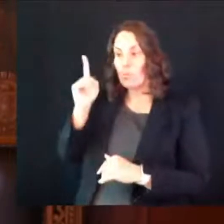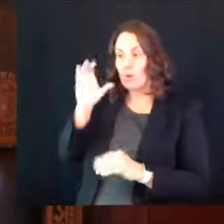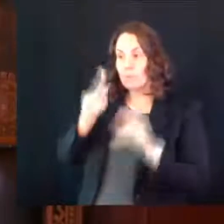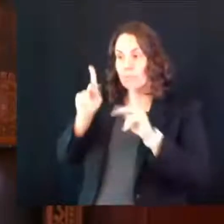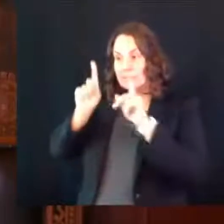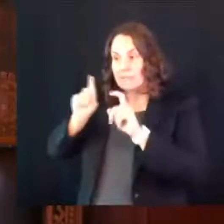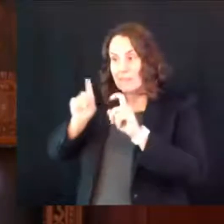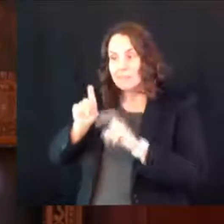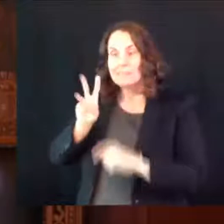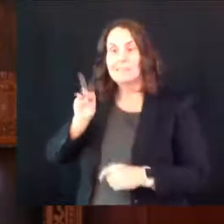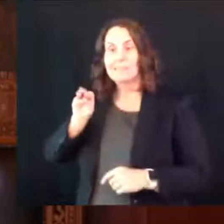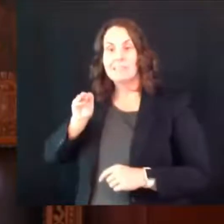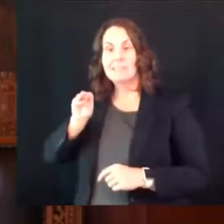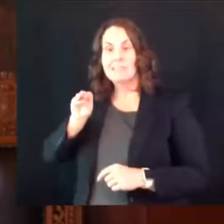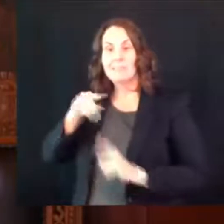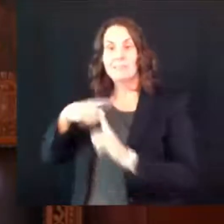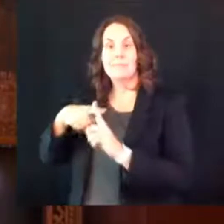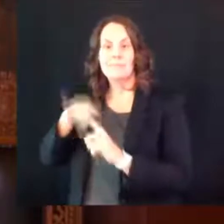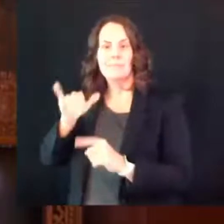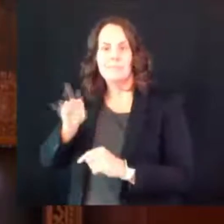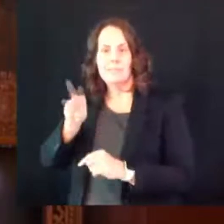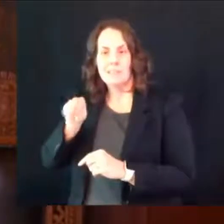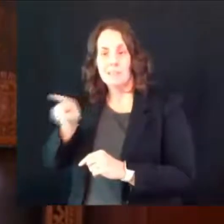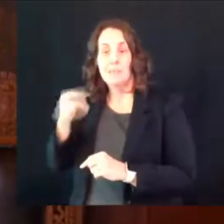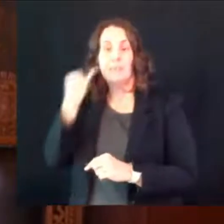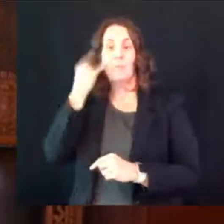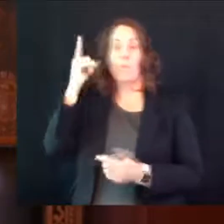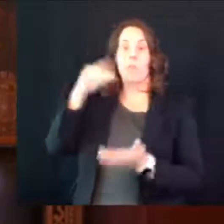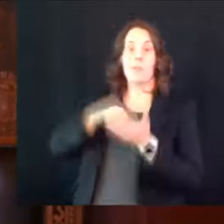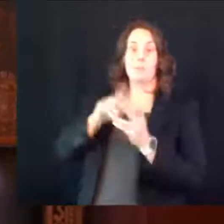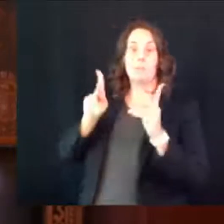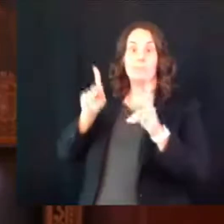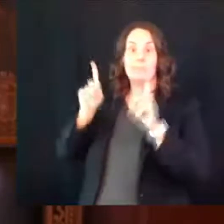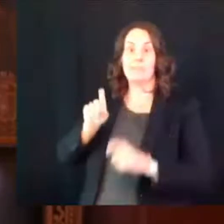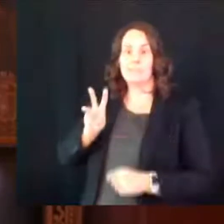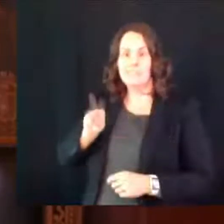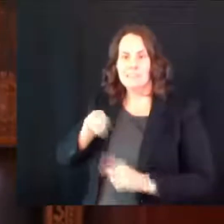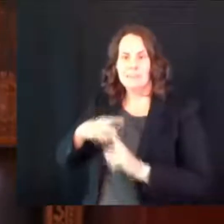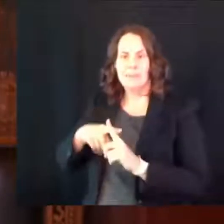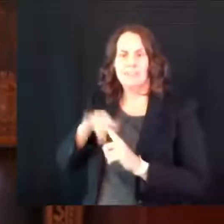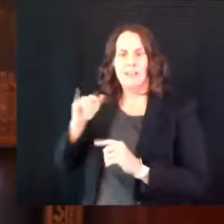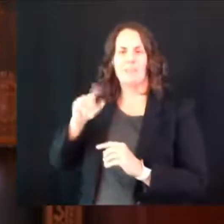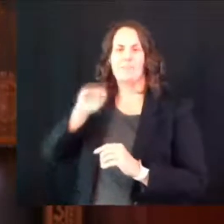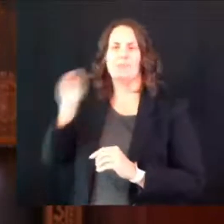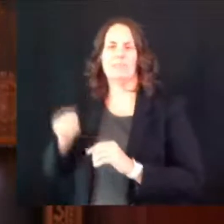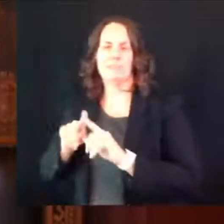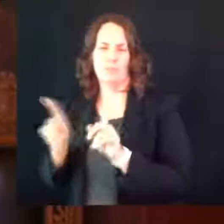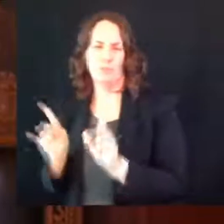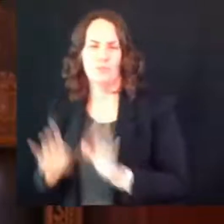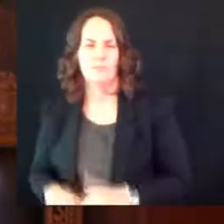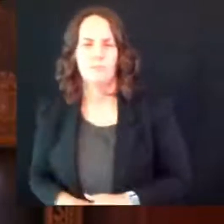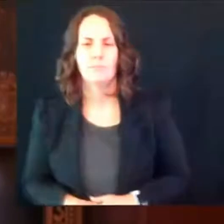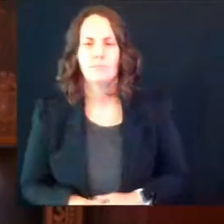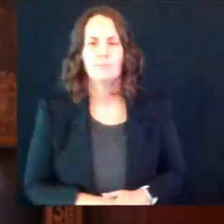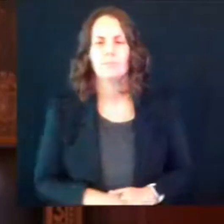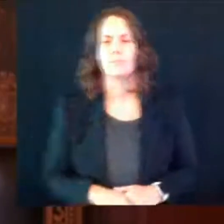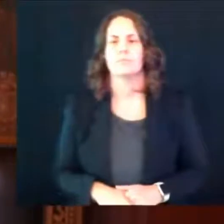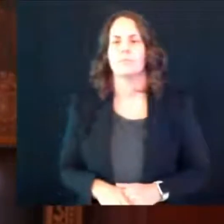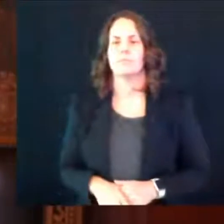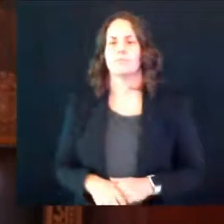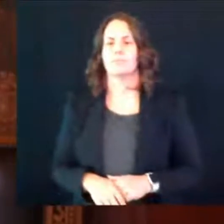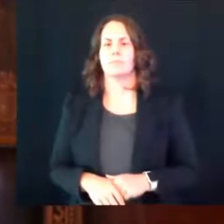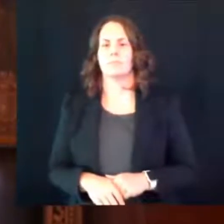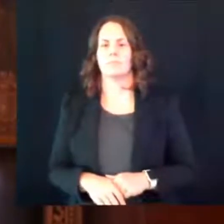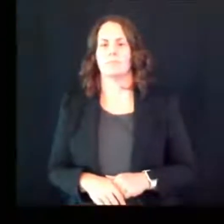that easily accessible to people. If it was very easy for everyone to get a test, we would probably see a lot of people having a lower threshold for